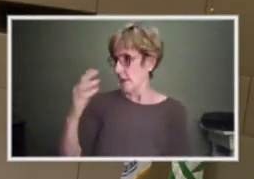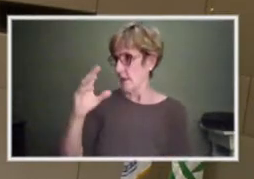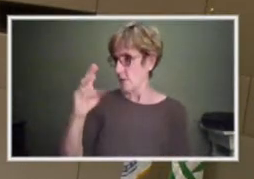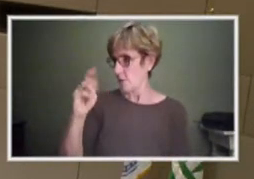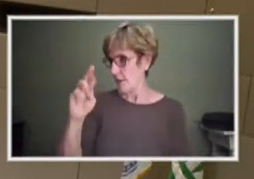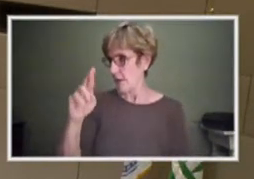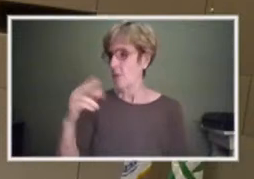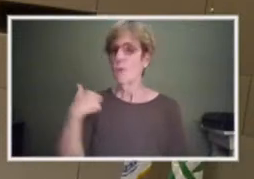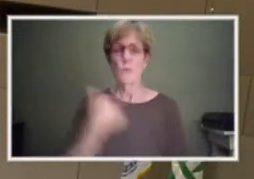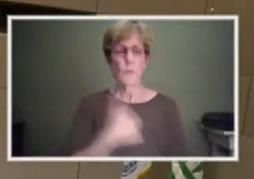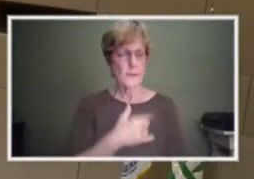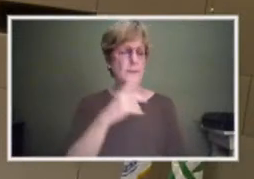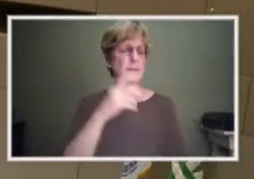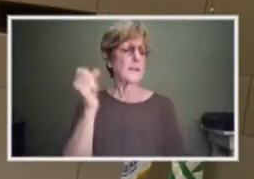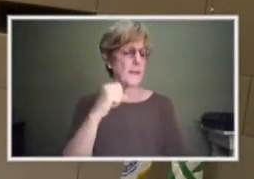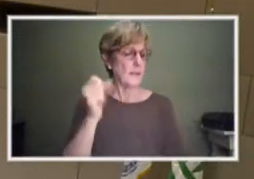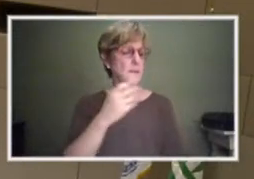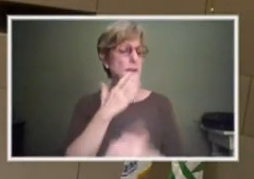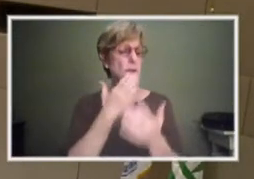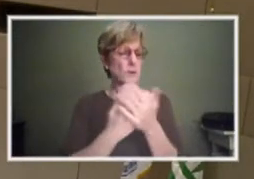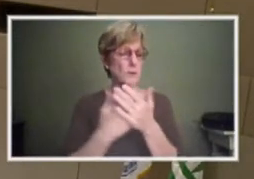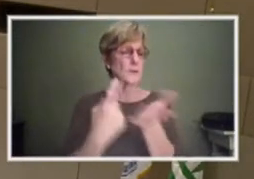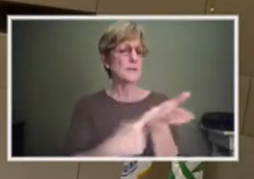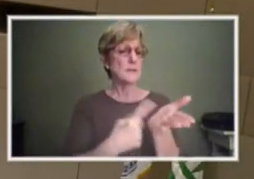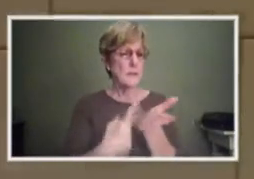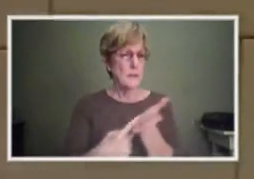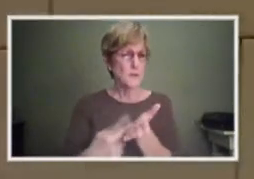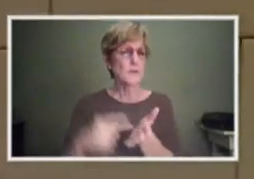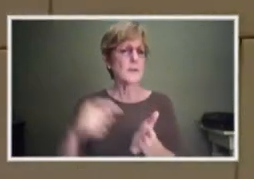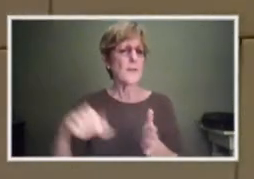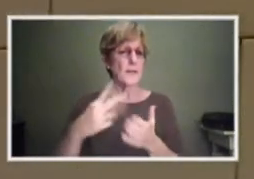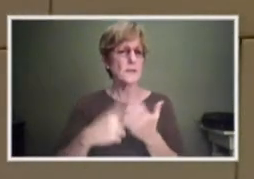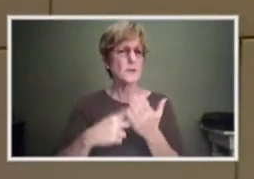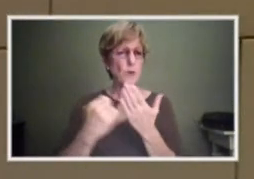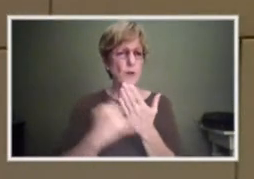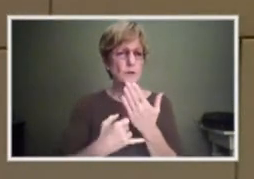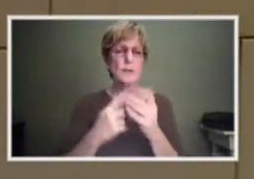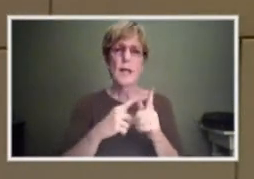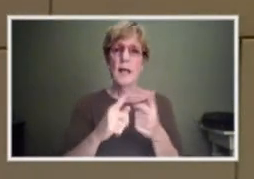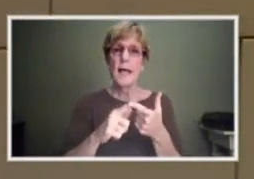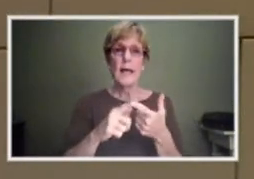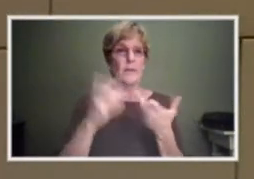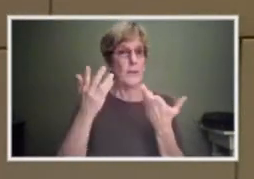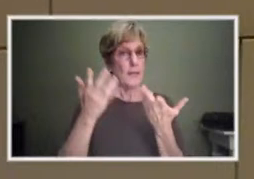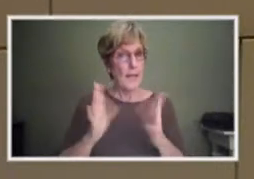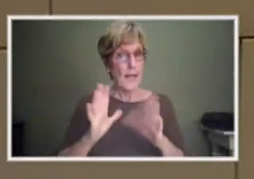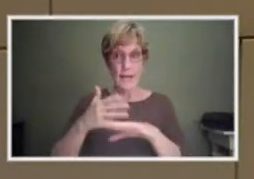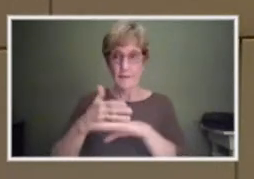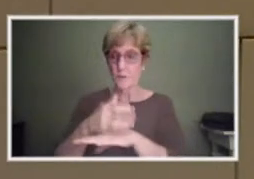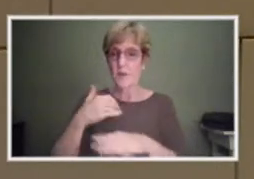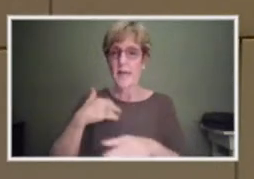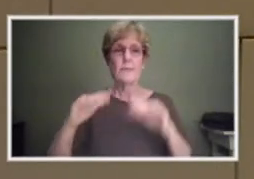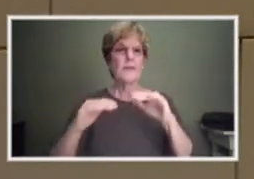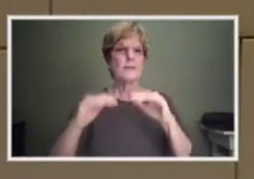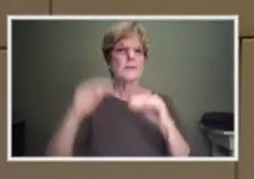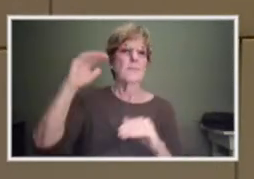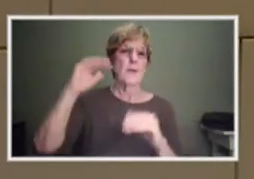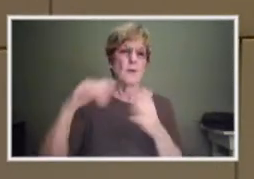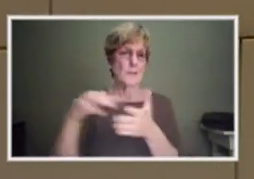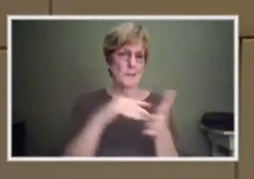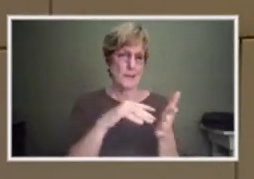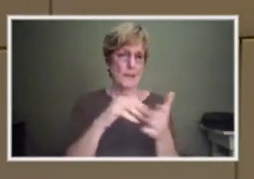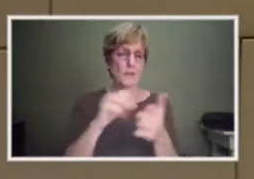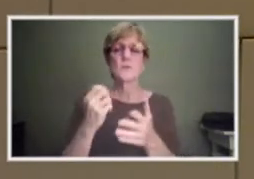an in-depth discussion regarding this project. And then afterwards, we had the disparity study. So again, I just